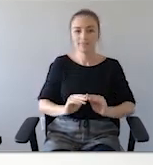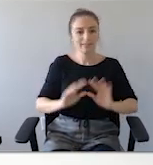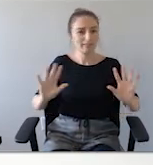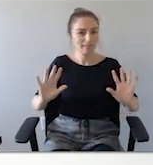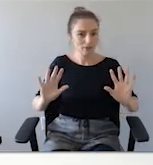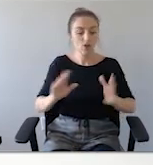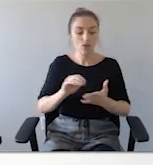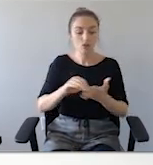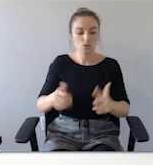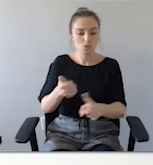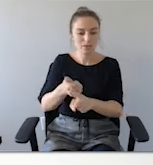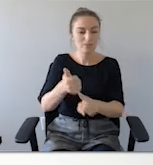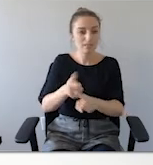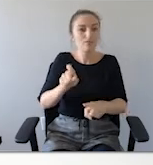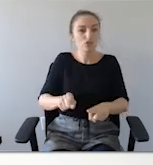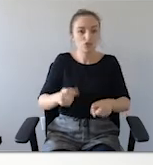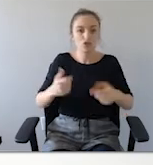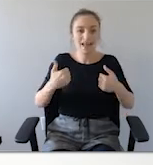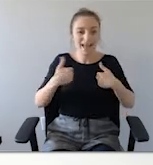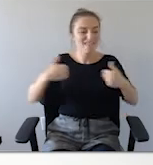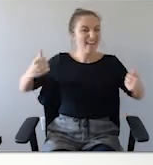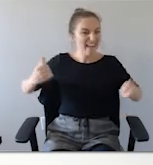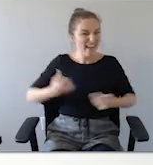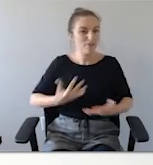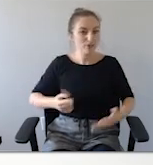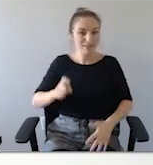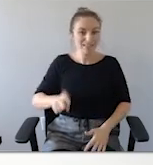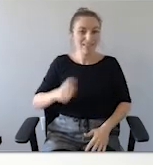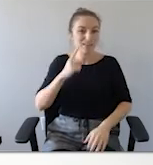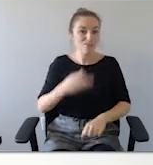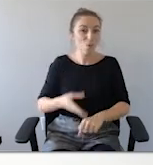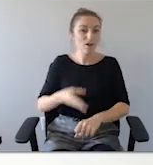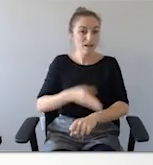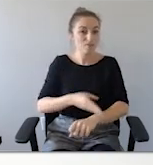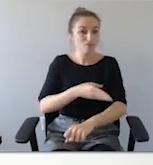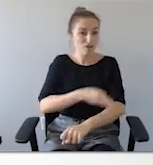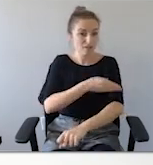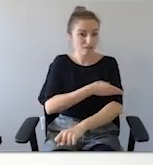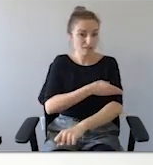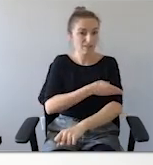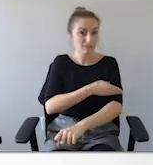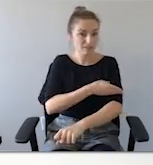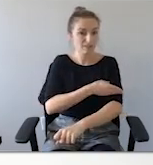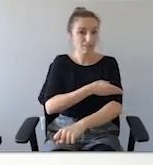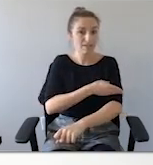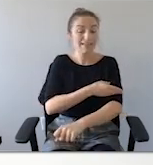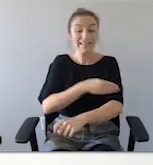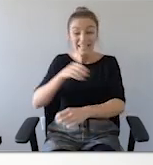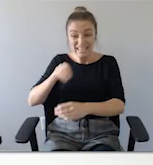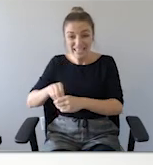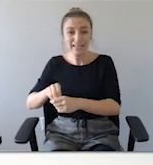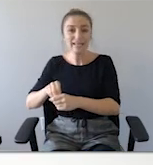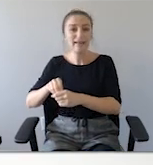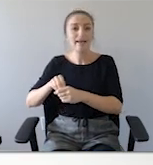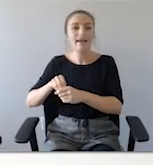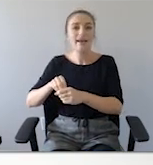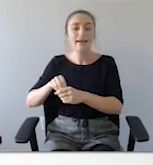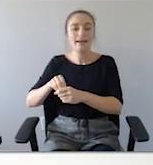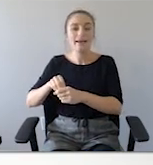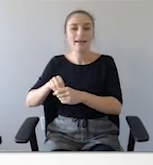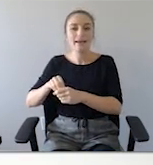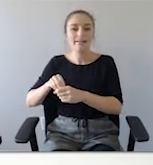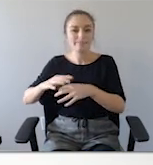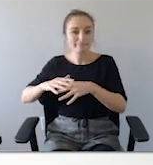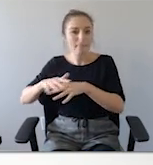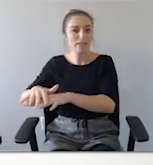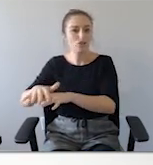in order to make progress in that the non-special ed setting before consideration of,